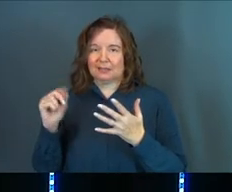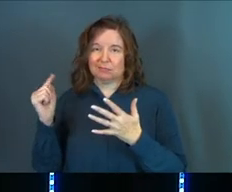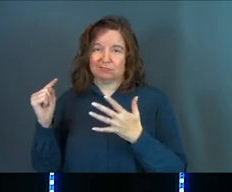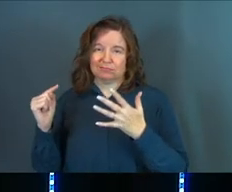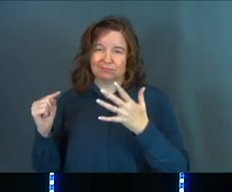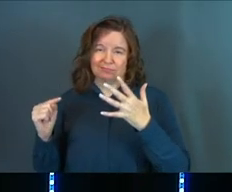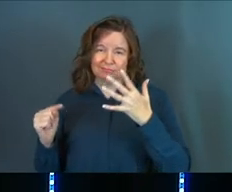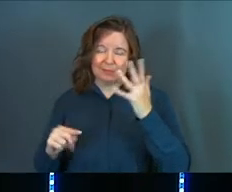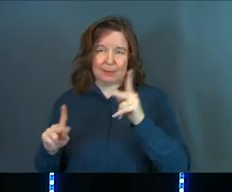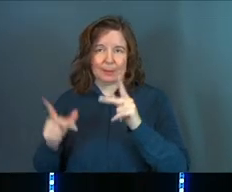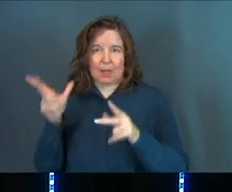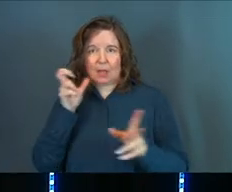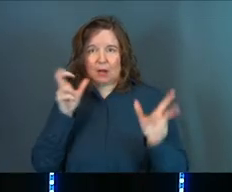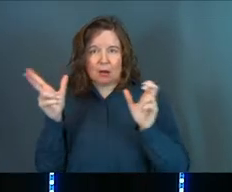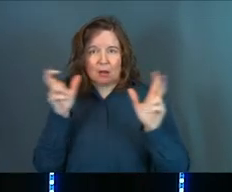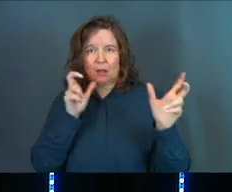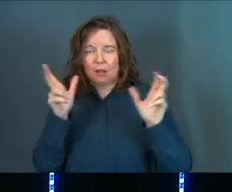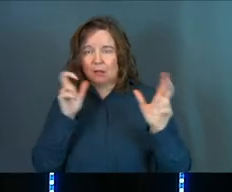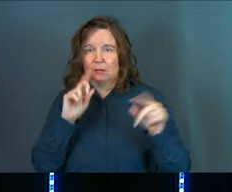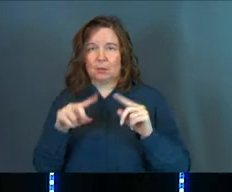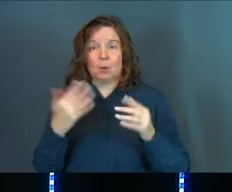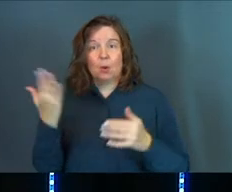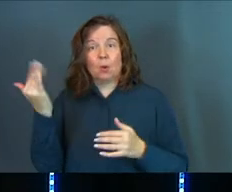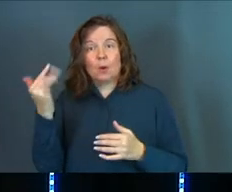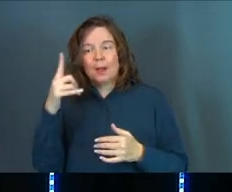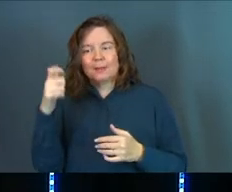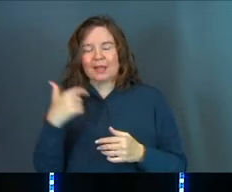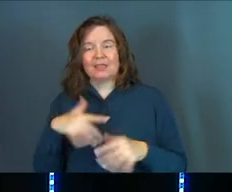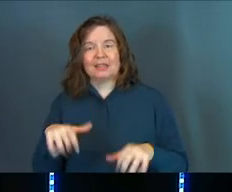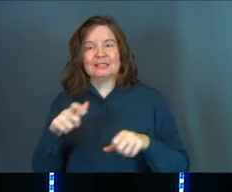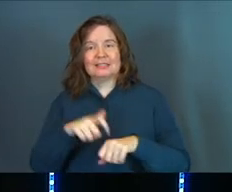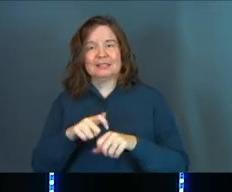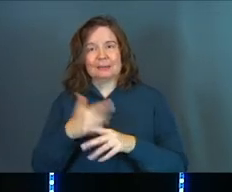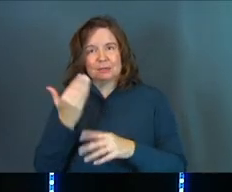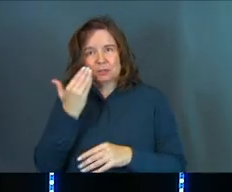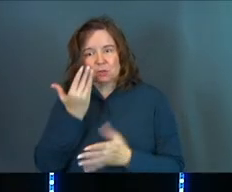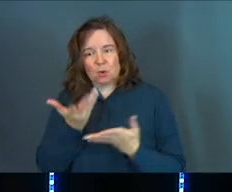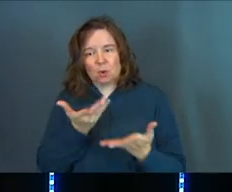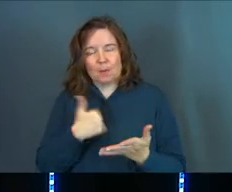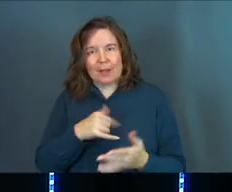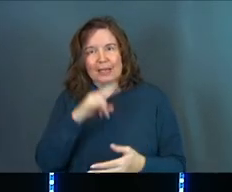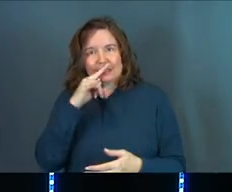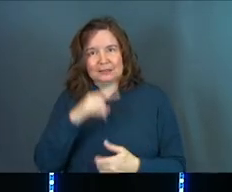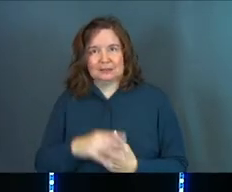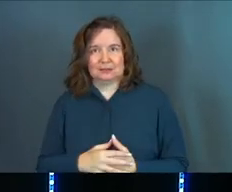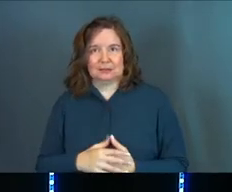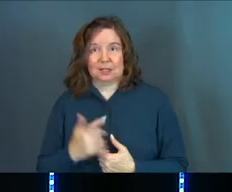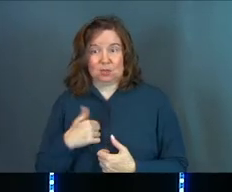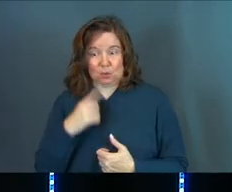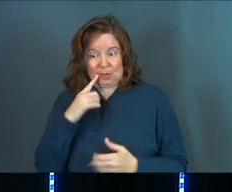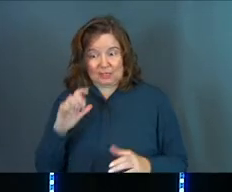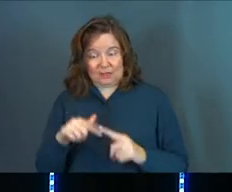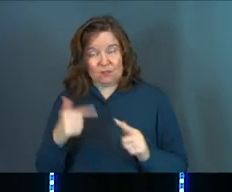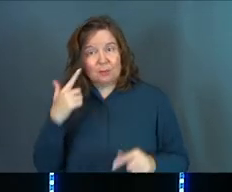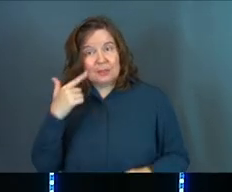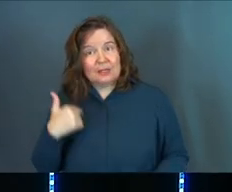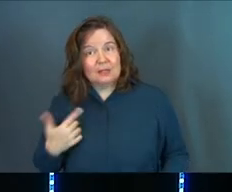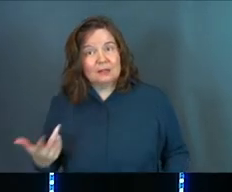of all the people that I hear about on a regular basis. Why? Because they take the time to get to know my kids. What do you think that does to